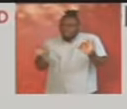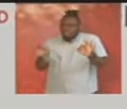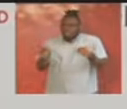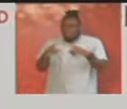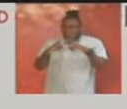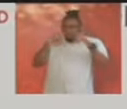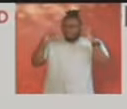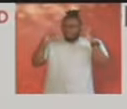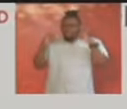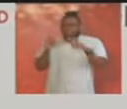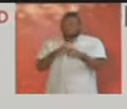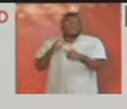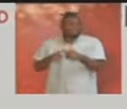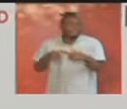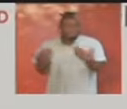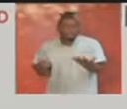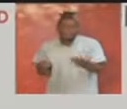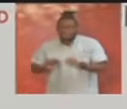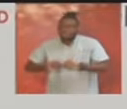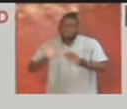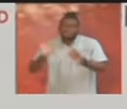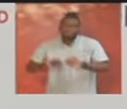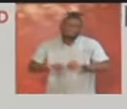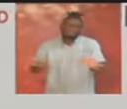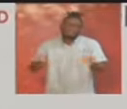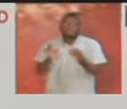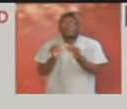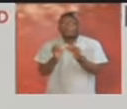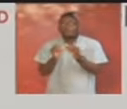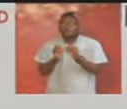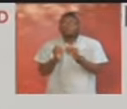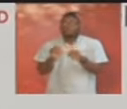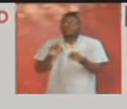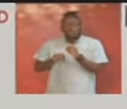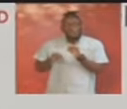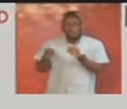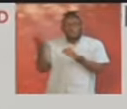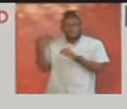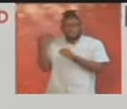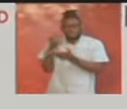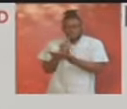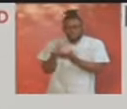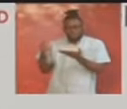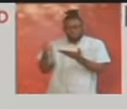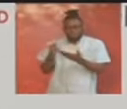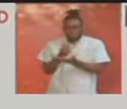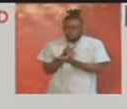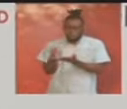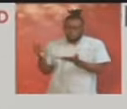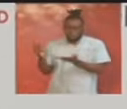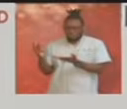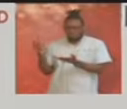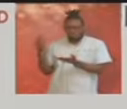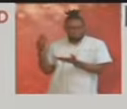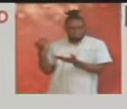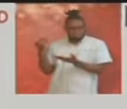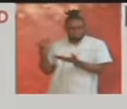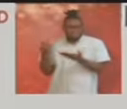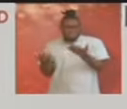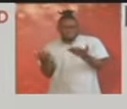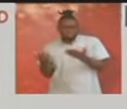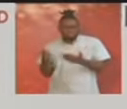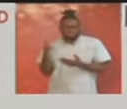what we see right now is that whereas a week or two ago we would have had a rolling 7-day average of 3 cases